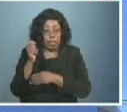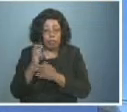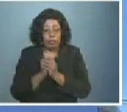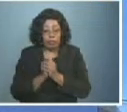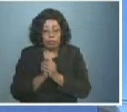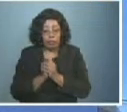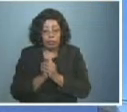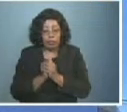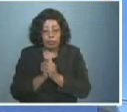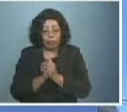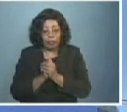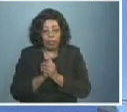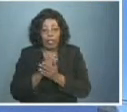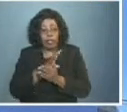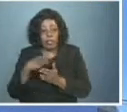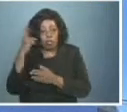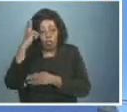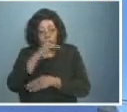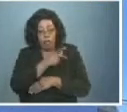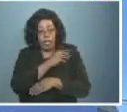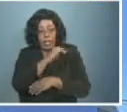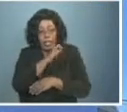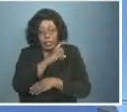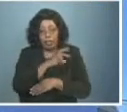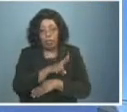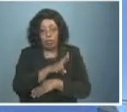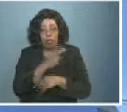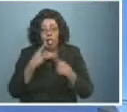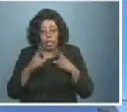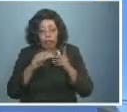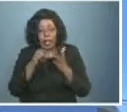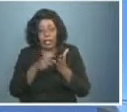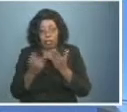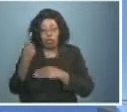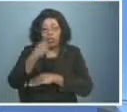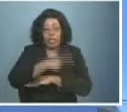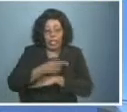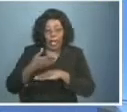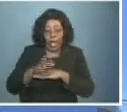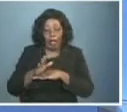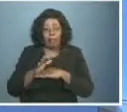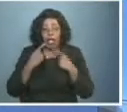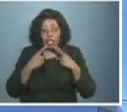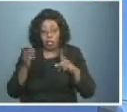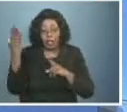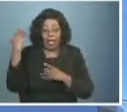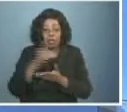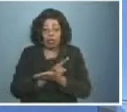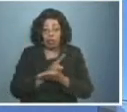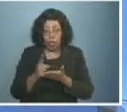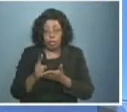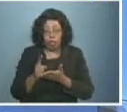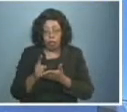Legal Affairs, Senator the Honorable Ryan Penders, publicly clarified this matter today after it was announced last week that a